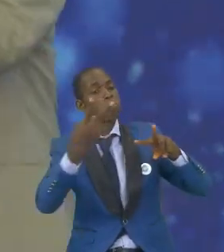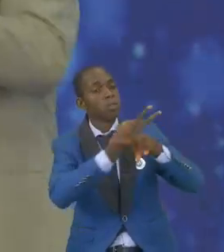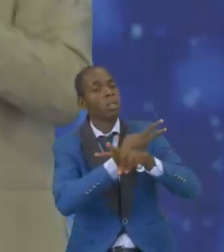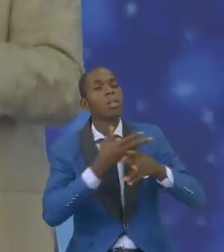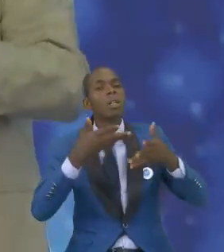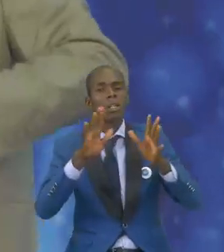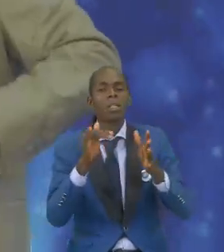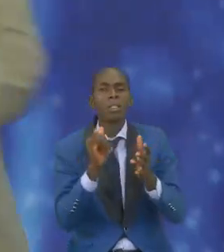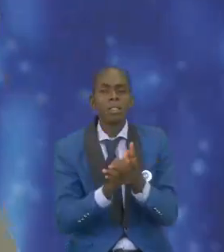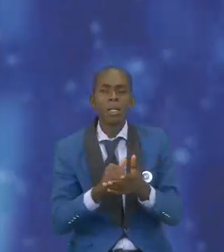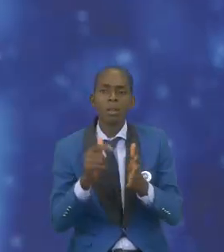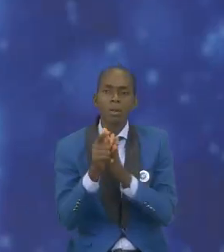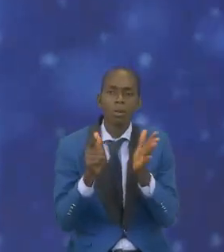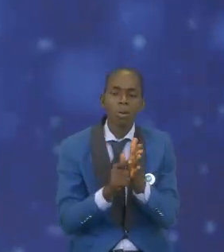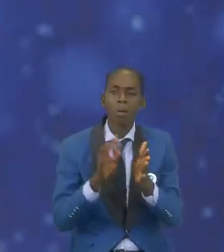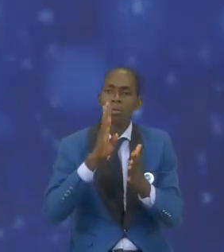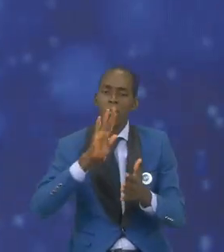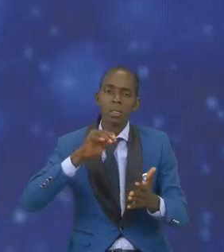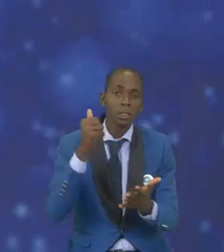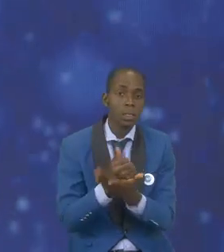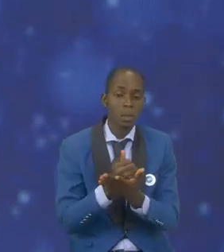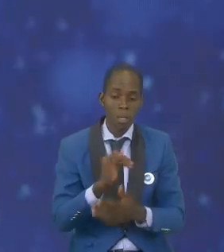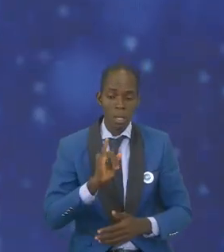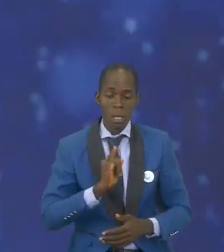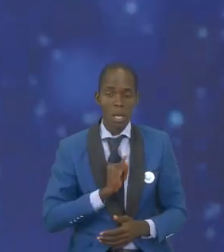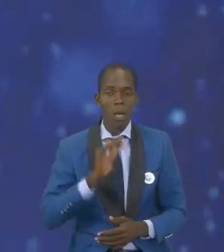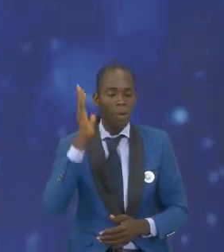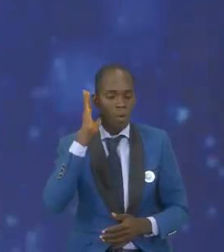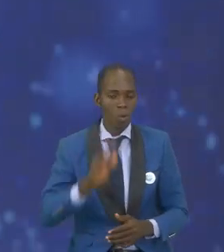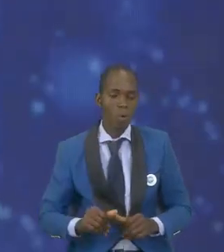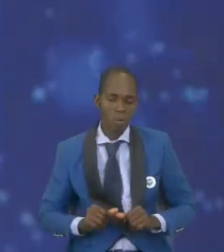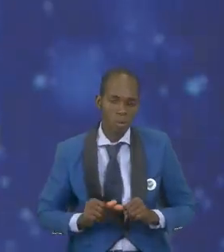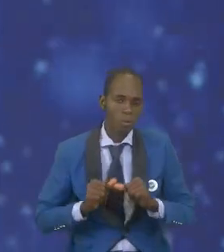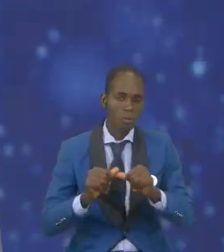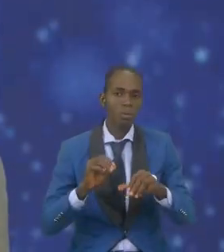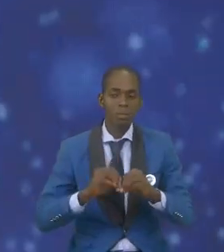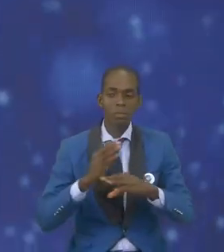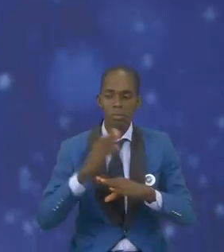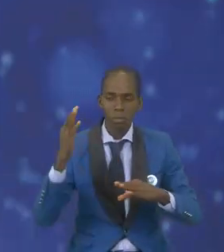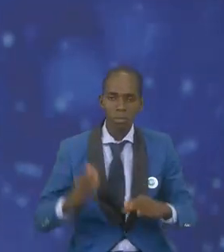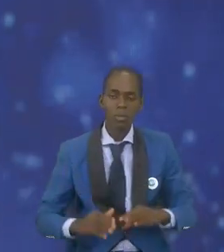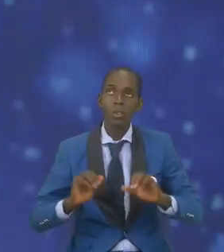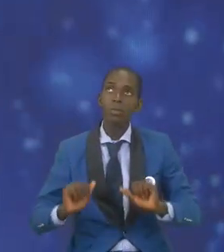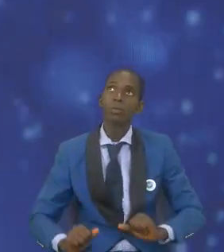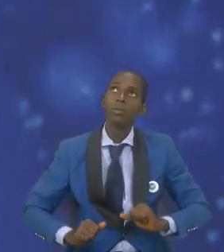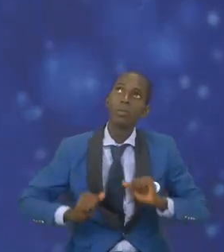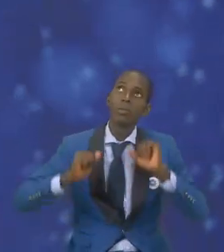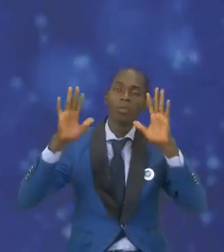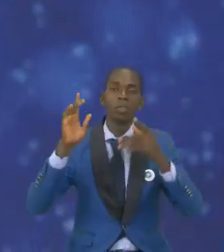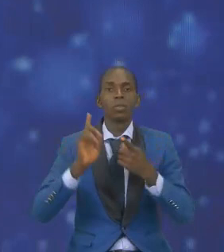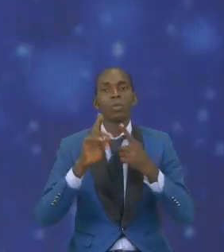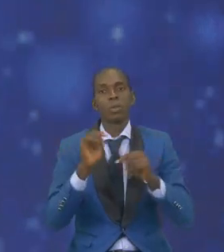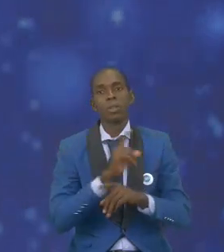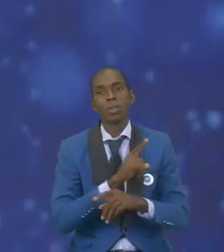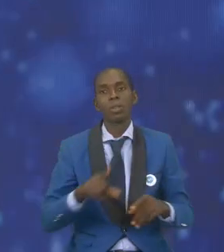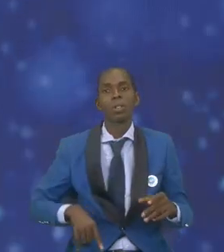confirmed. I will remain in total submission, absolute surrender unto the Lord.